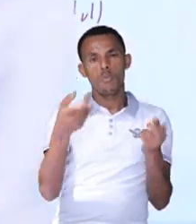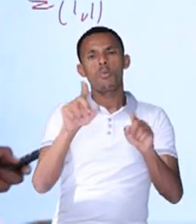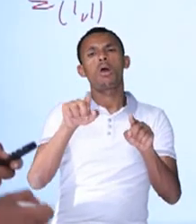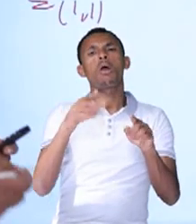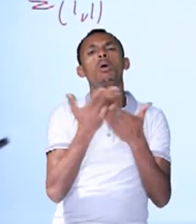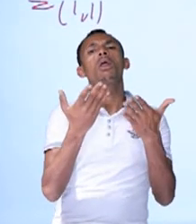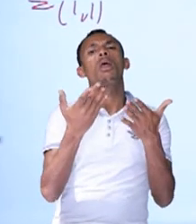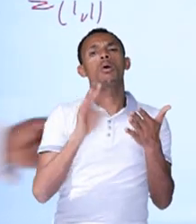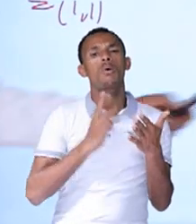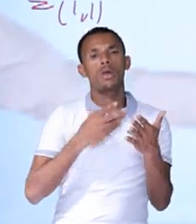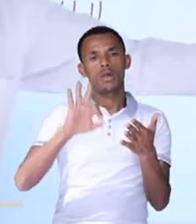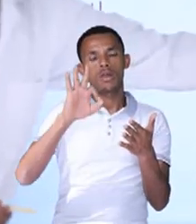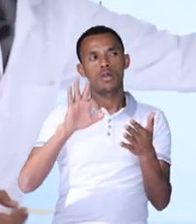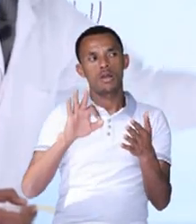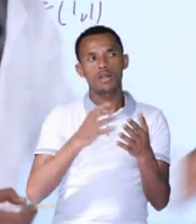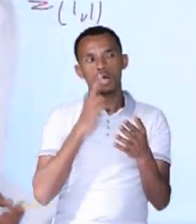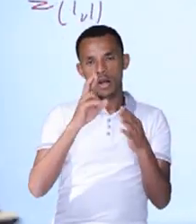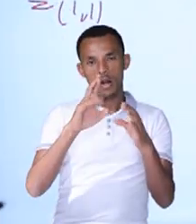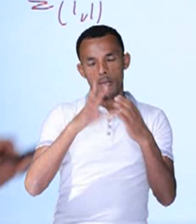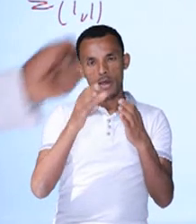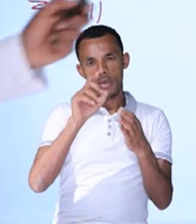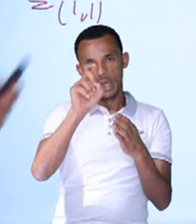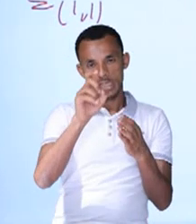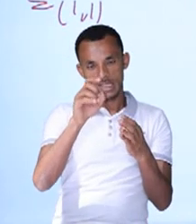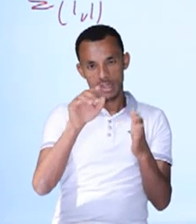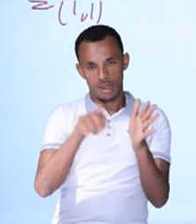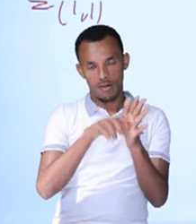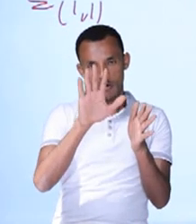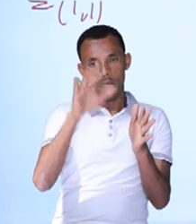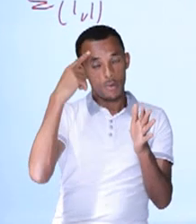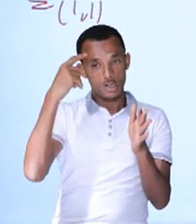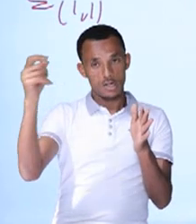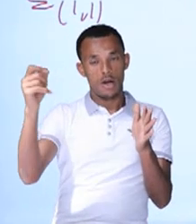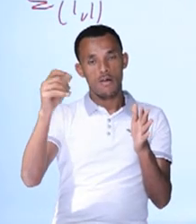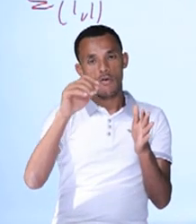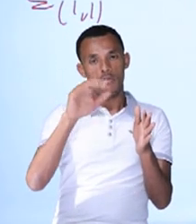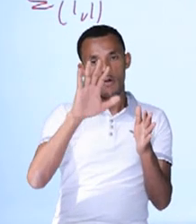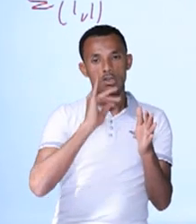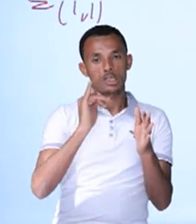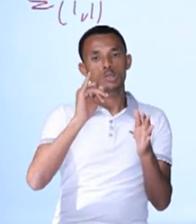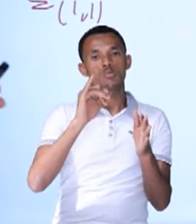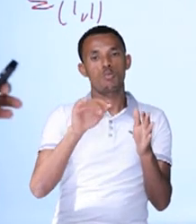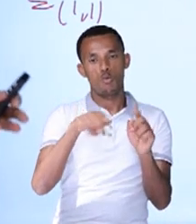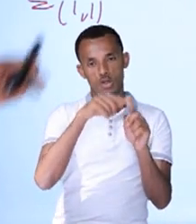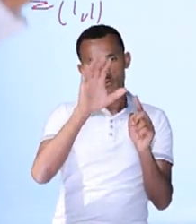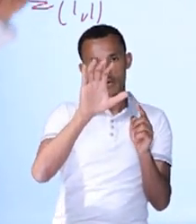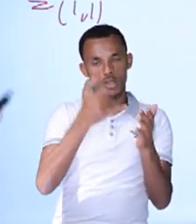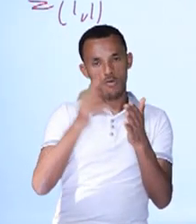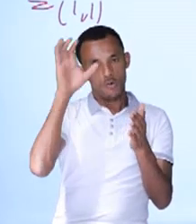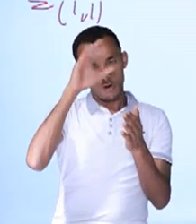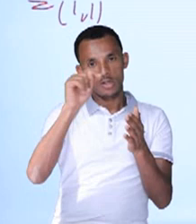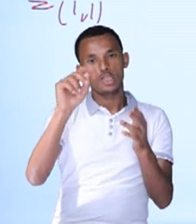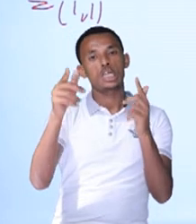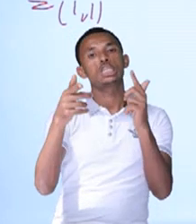point? The real part x is negative 5. The imaginary part 5 is positive 5. So it is found